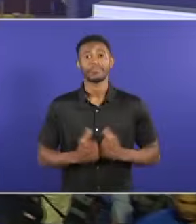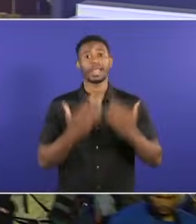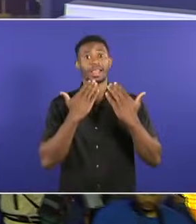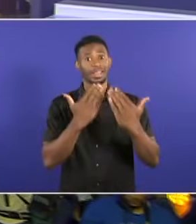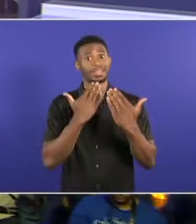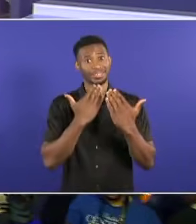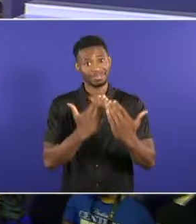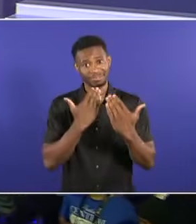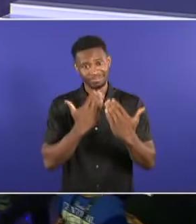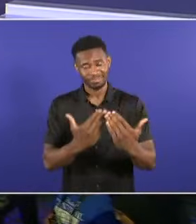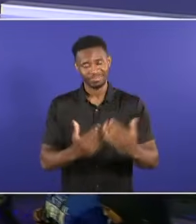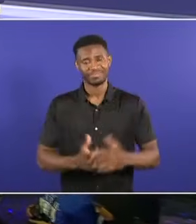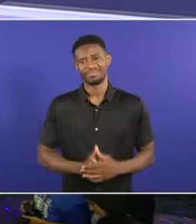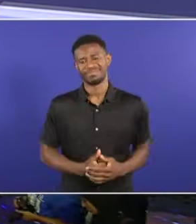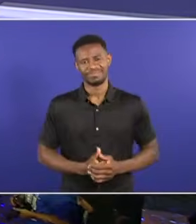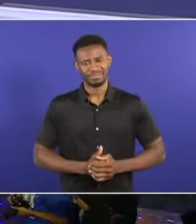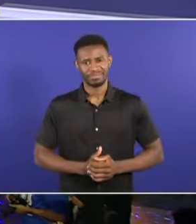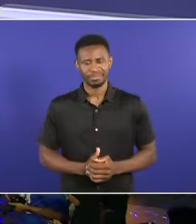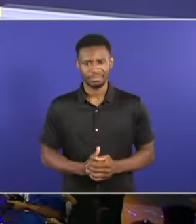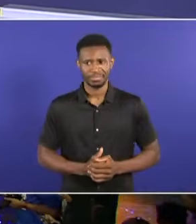Thank you.